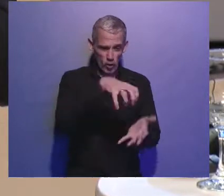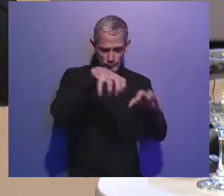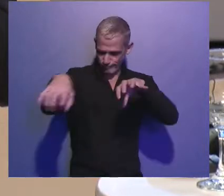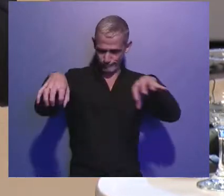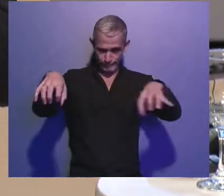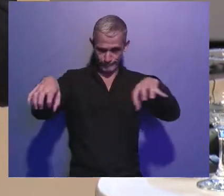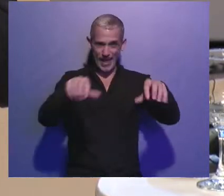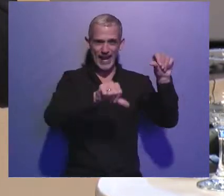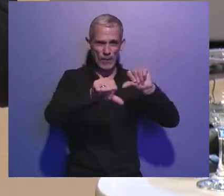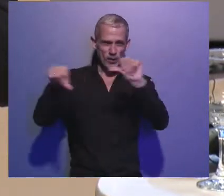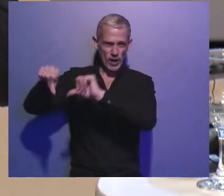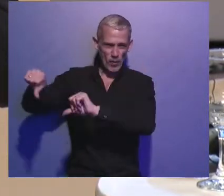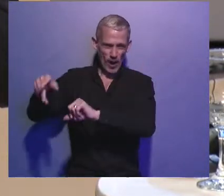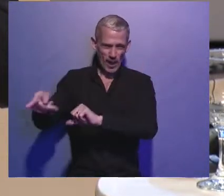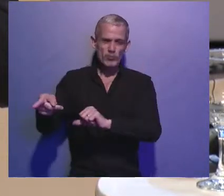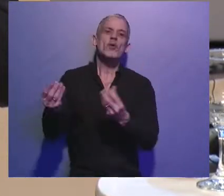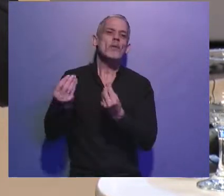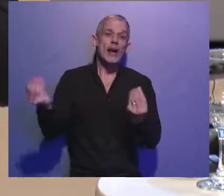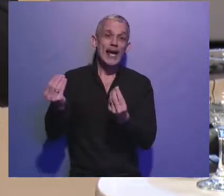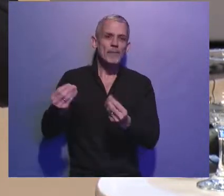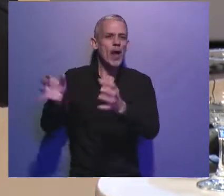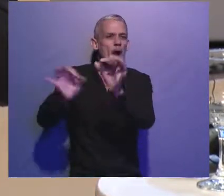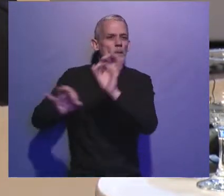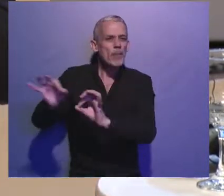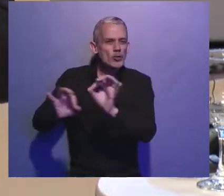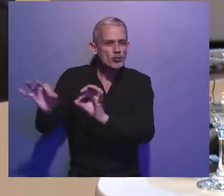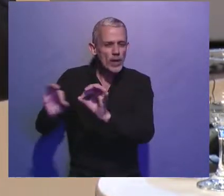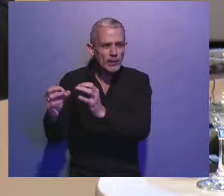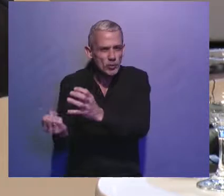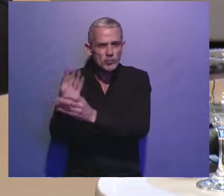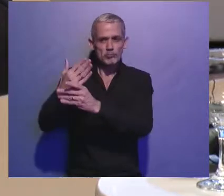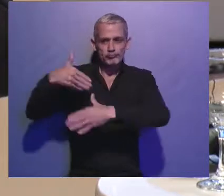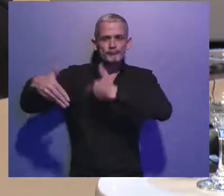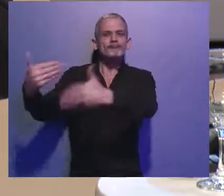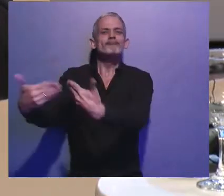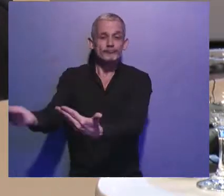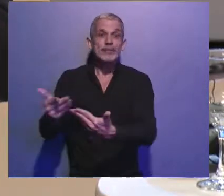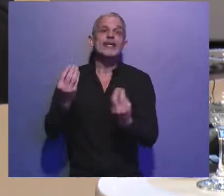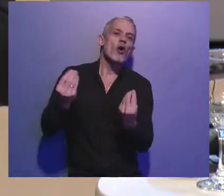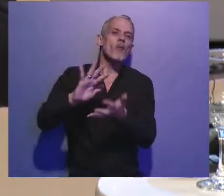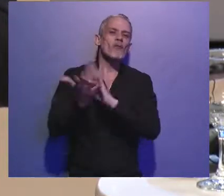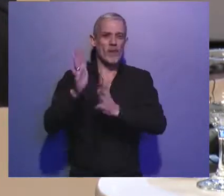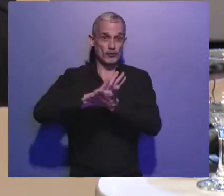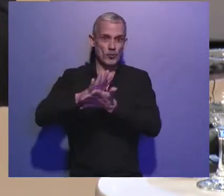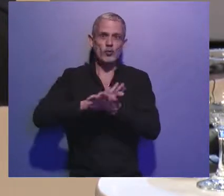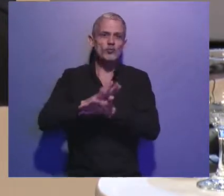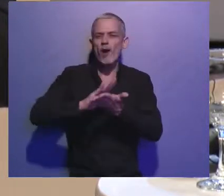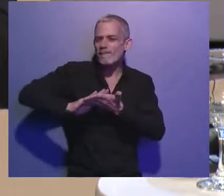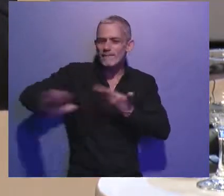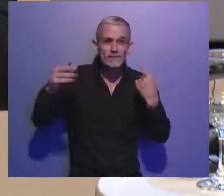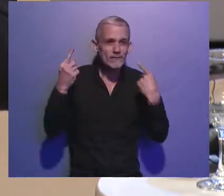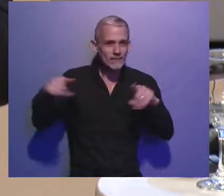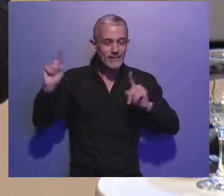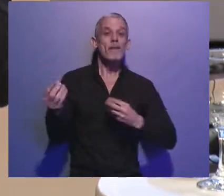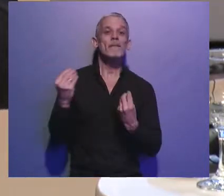develop projects, apps, and different innovation solutions based on public and open data, taking into